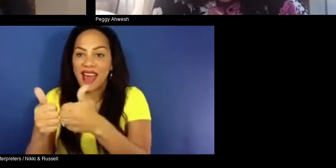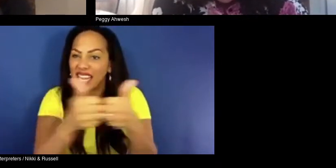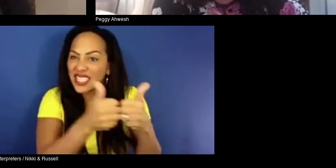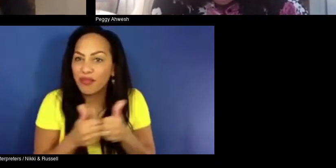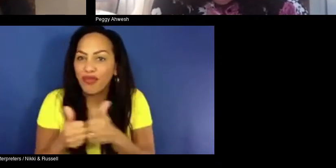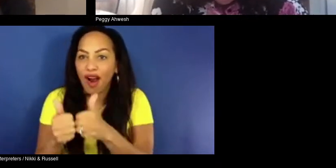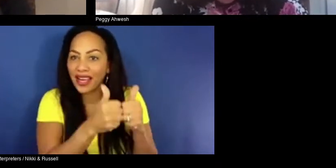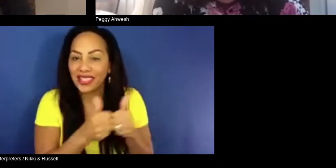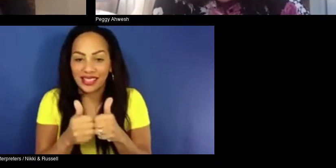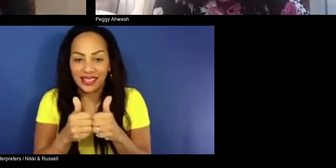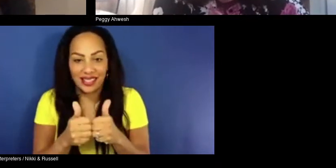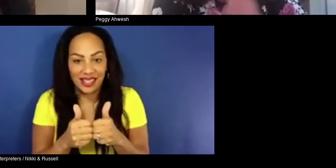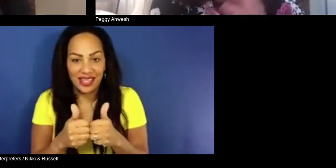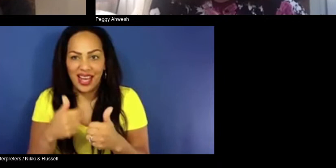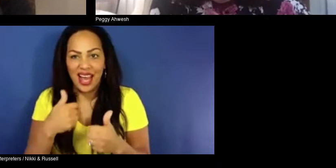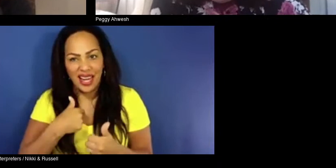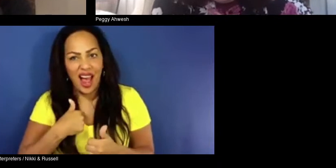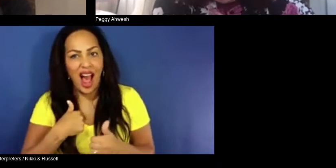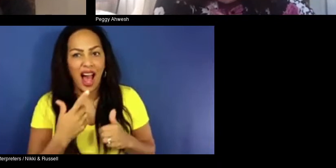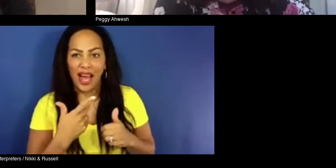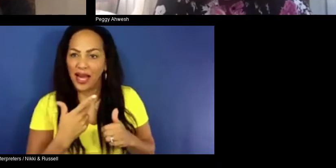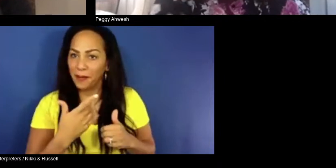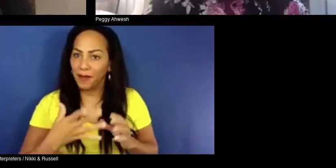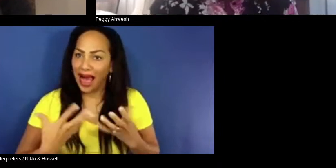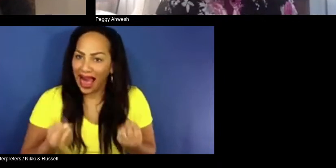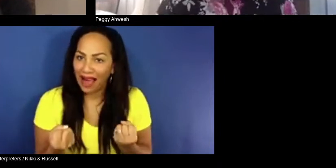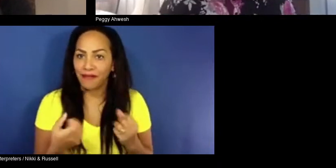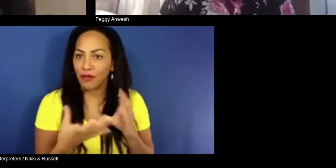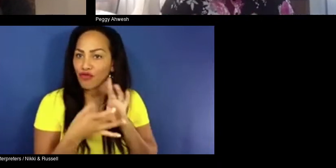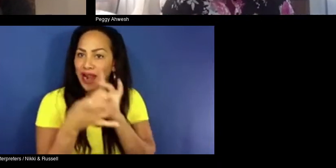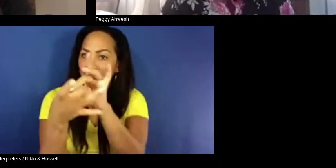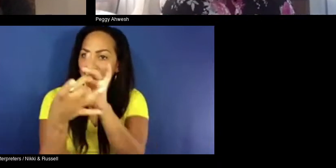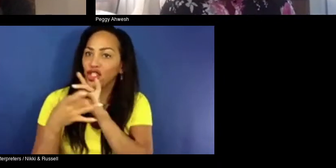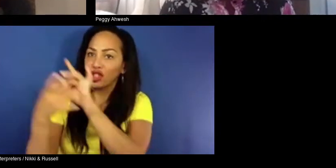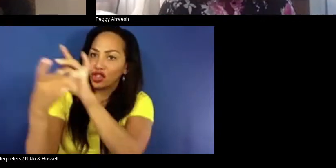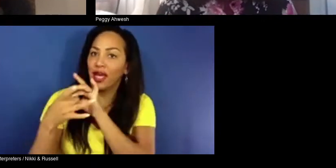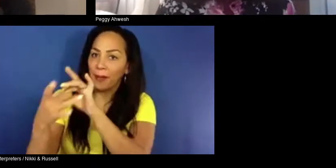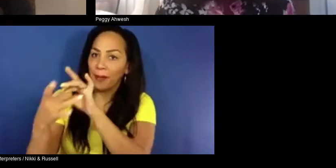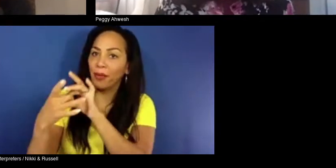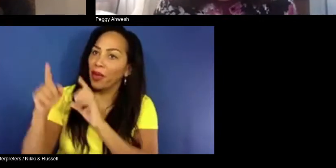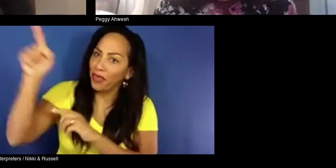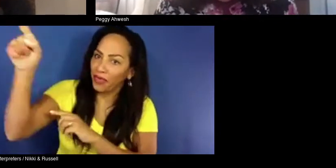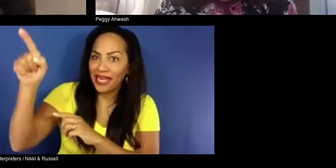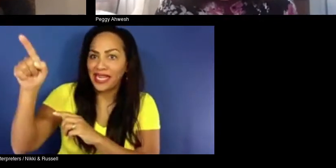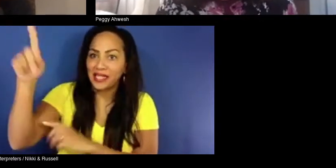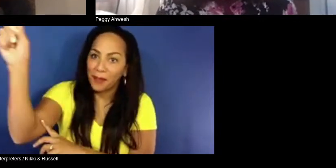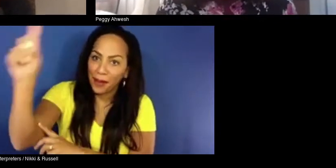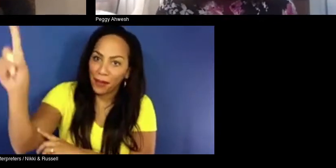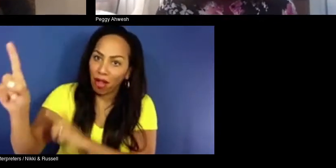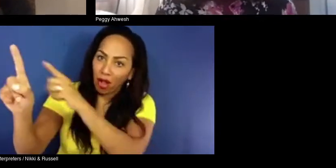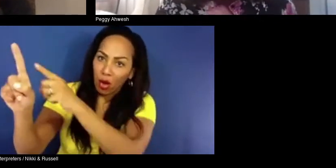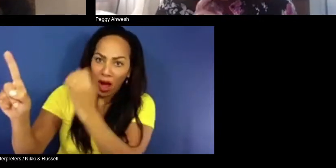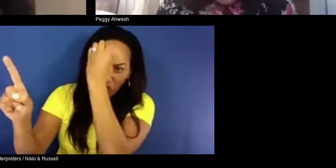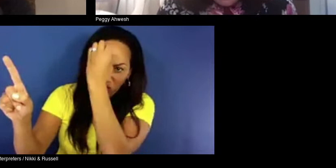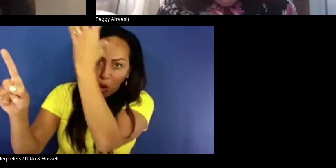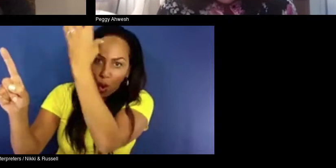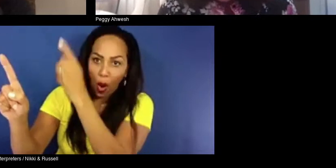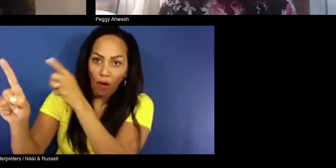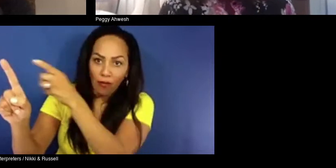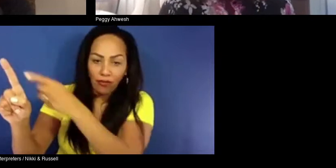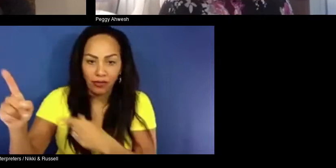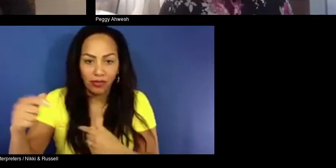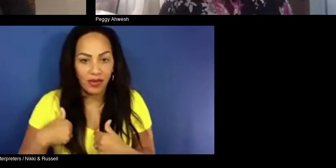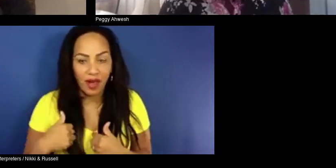relationship with these people, these incredible ideas. Don't feel like in many ways I'm able to generate